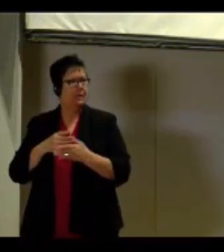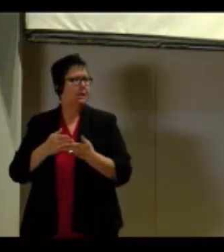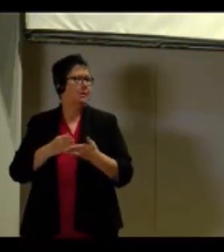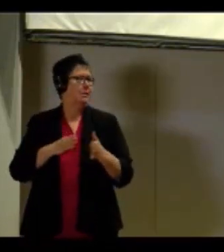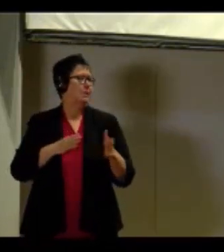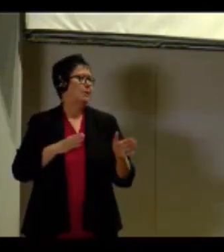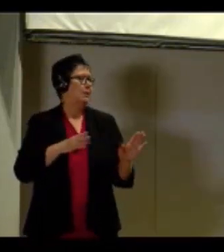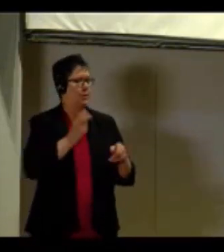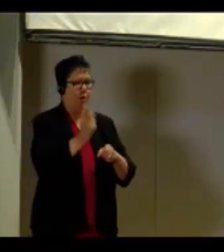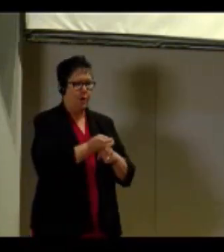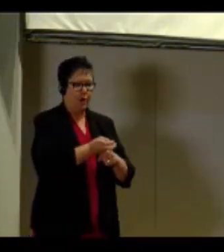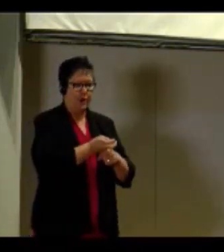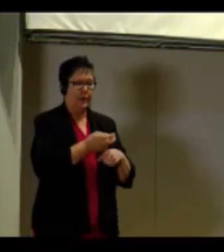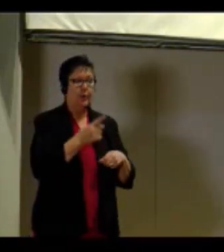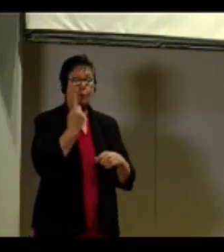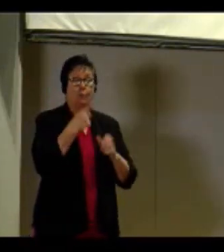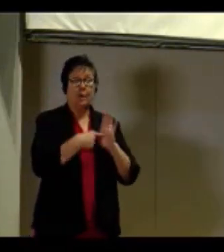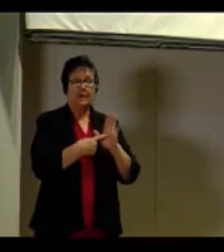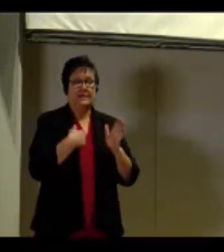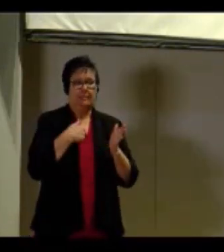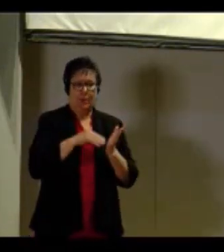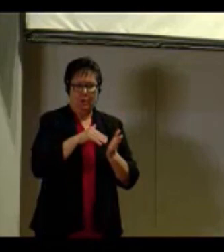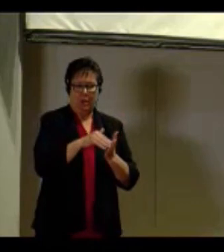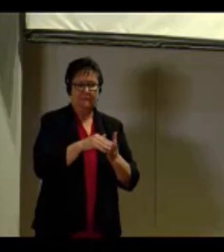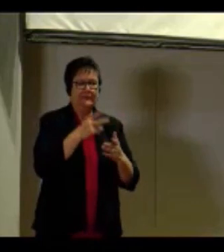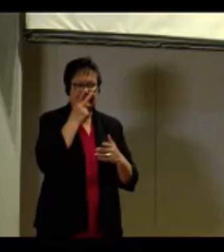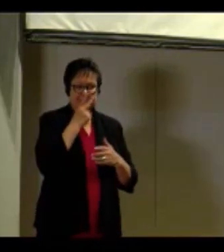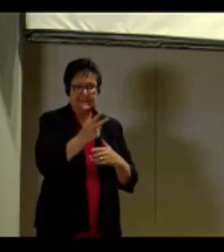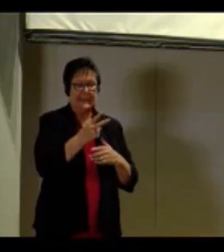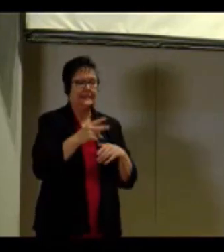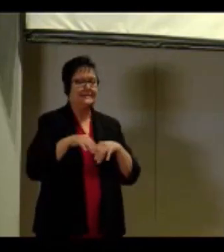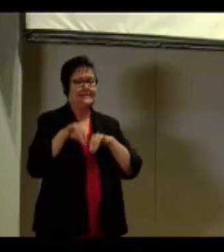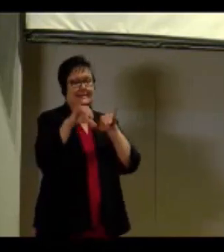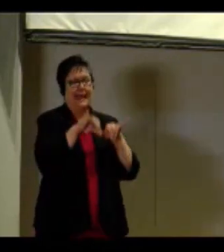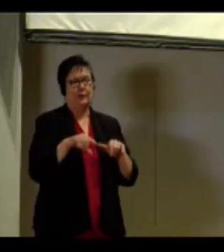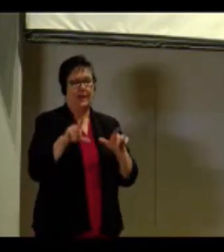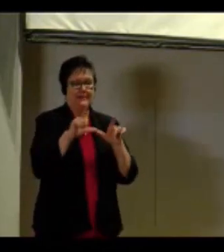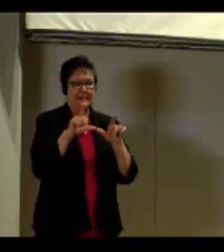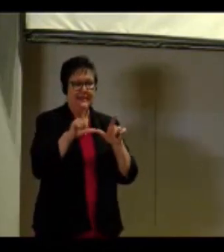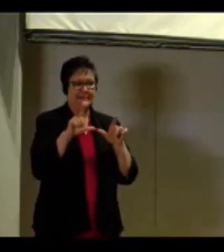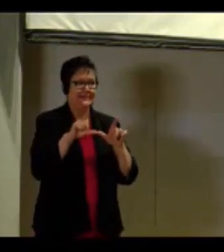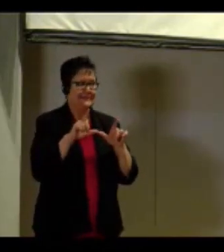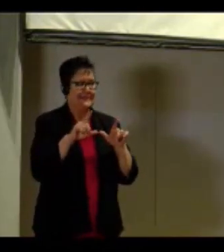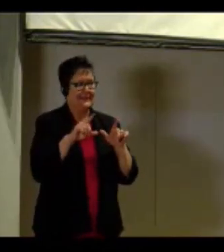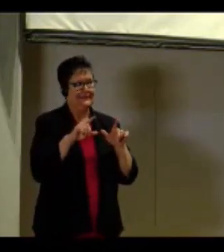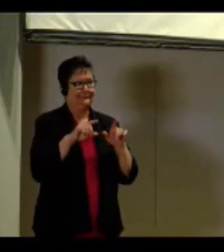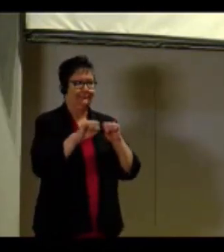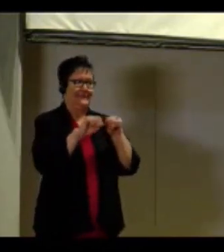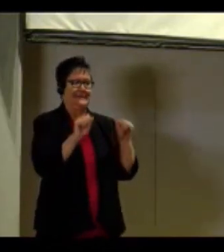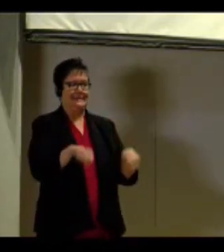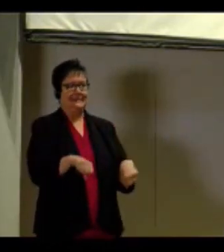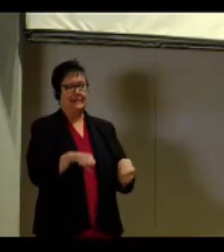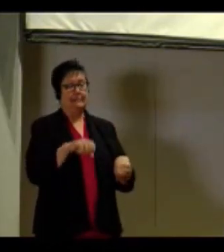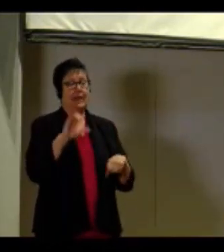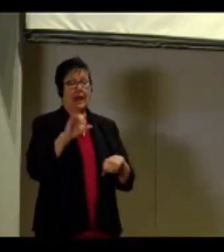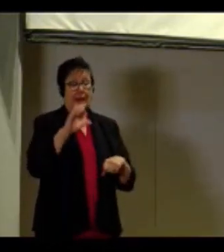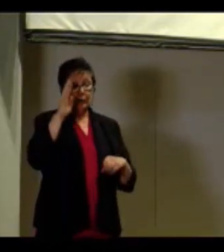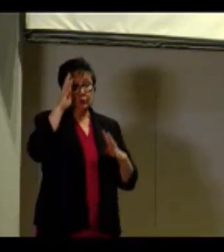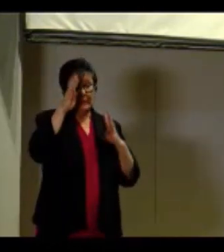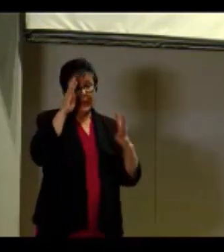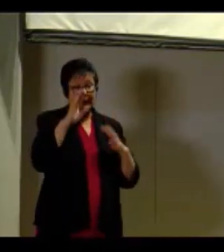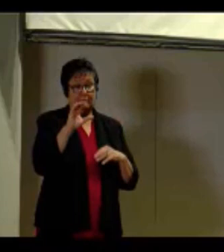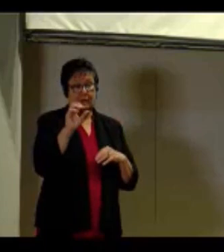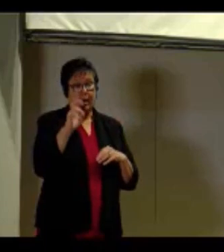sort of one example that I deal with sometimes is in this standardized licensing scheme, like the Creative Commons, which for